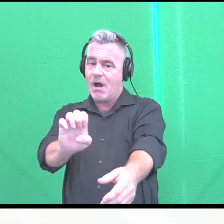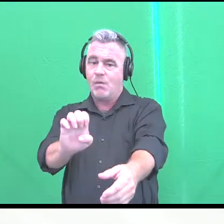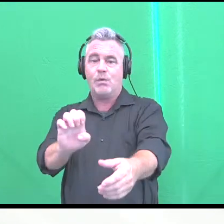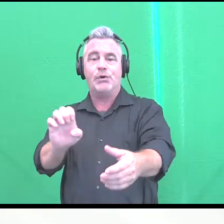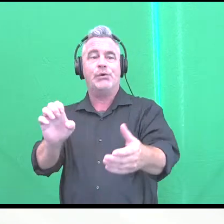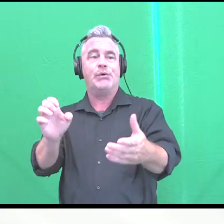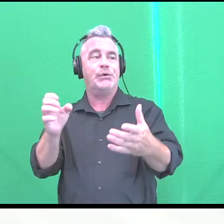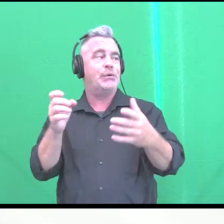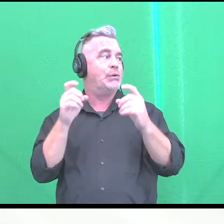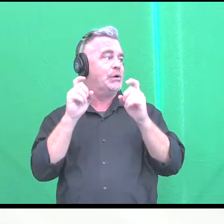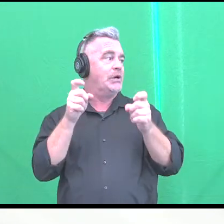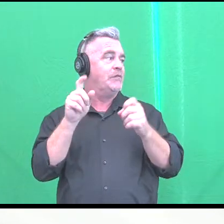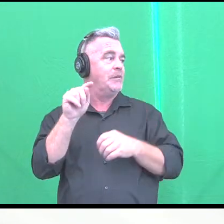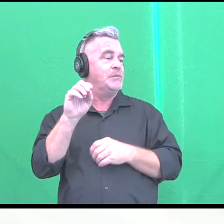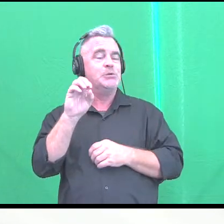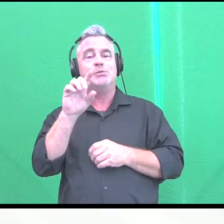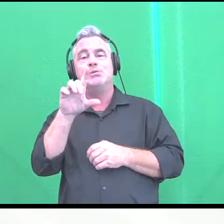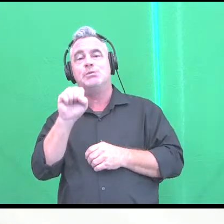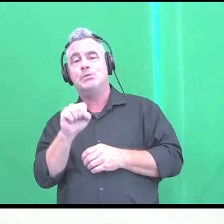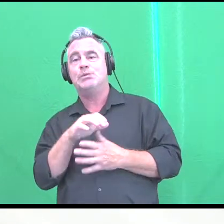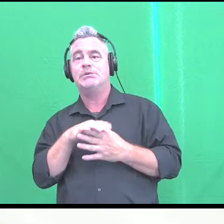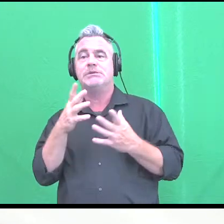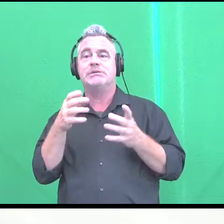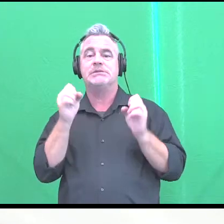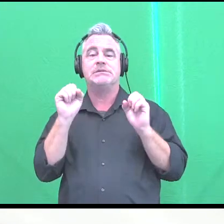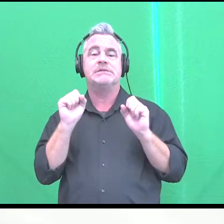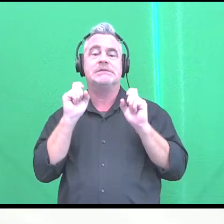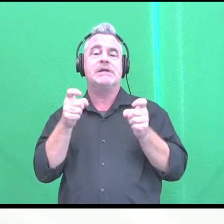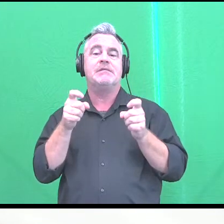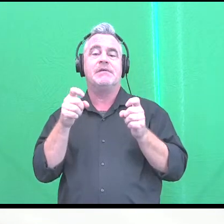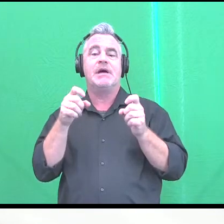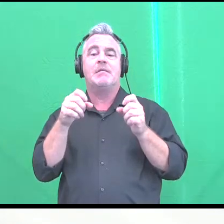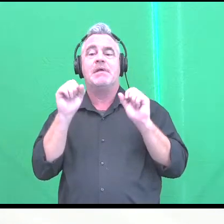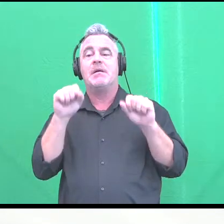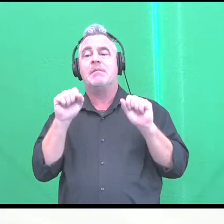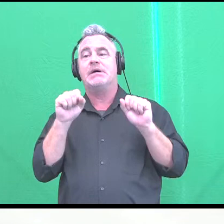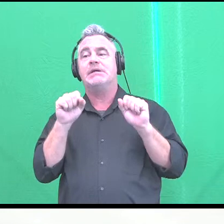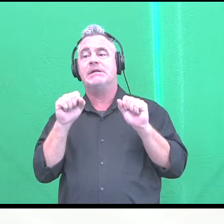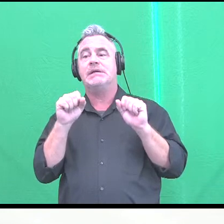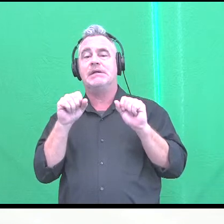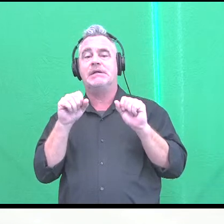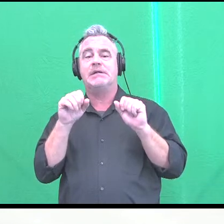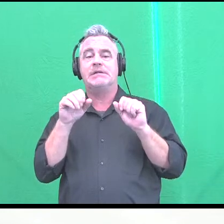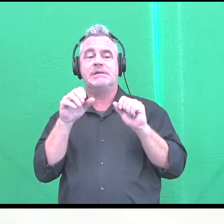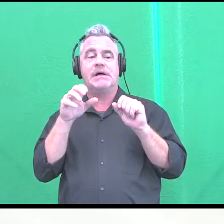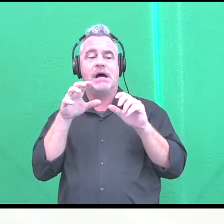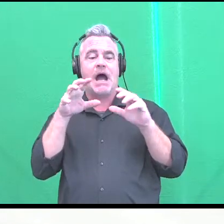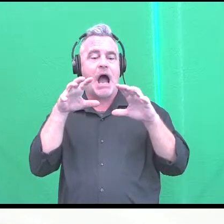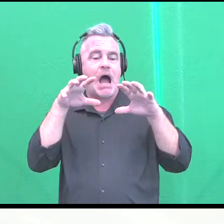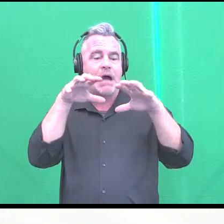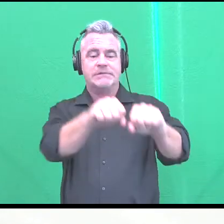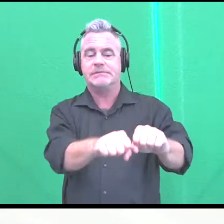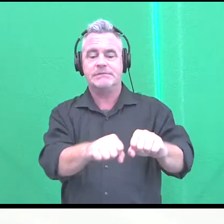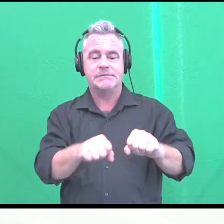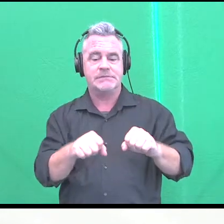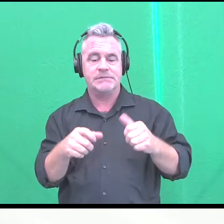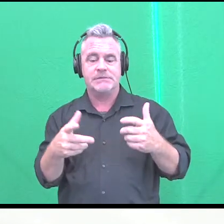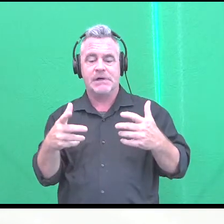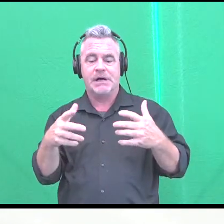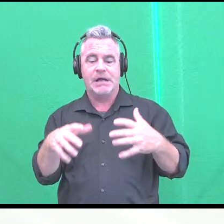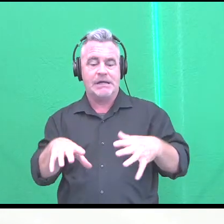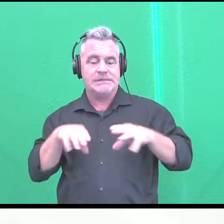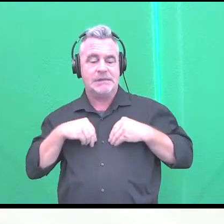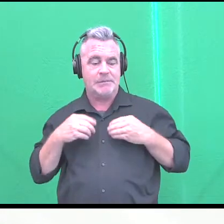them know or just give them the ability to tackle anything that life brings to them, regardless of their skin color